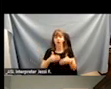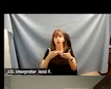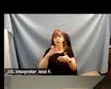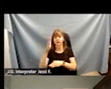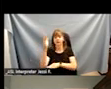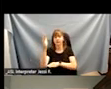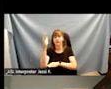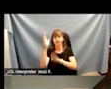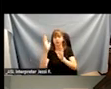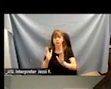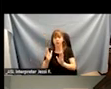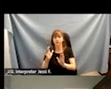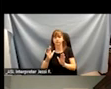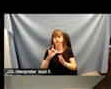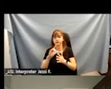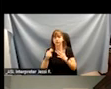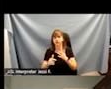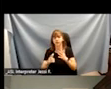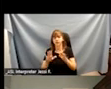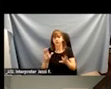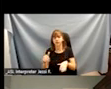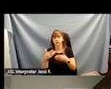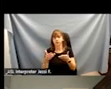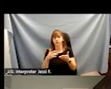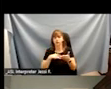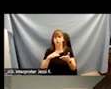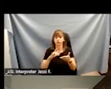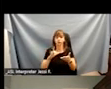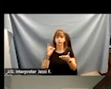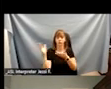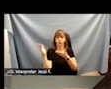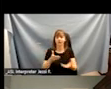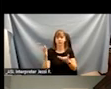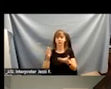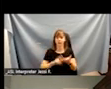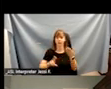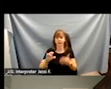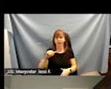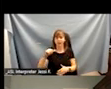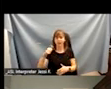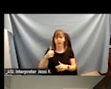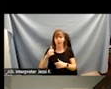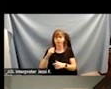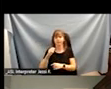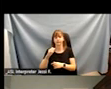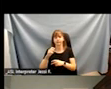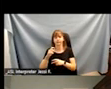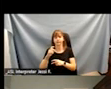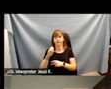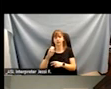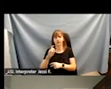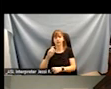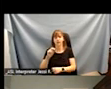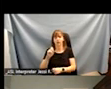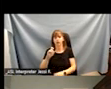to the university other entrepreneurs that our community of innovators can learn from.